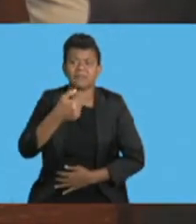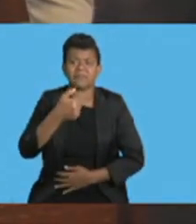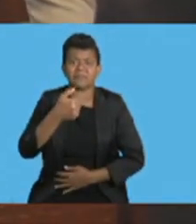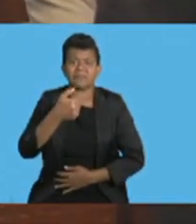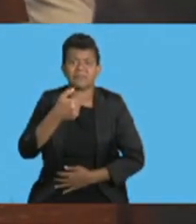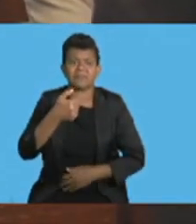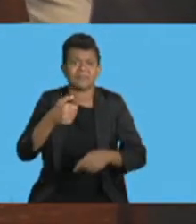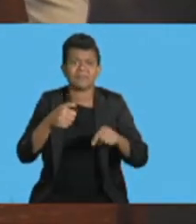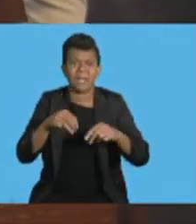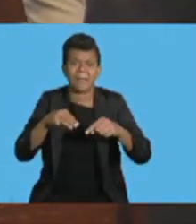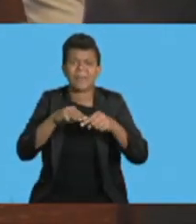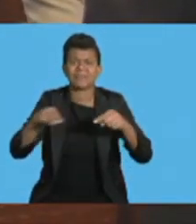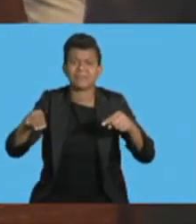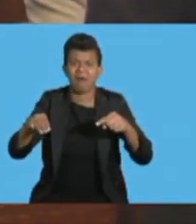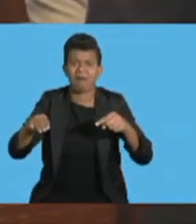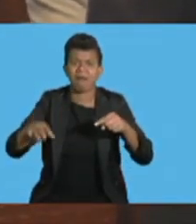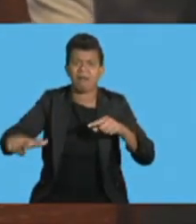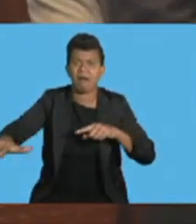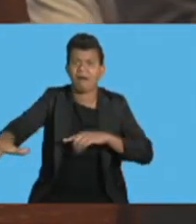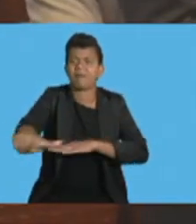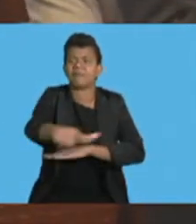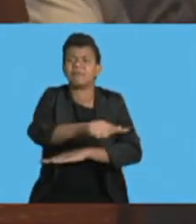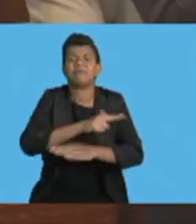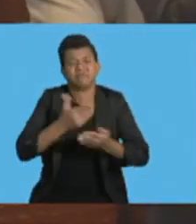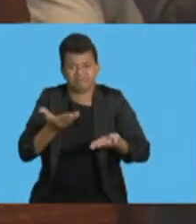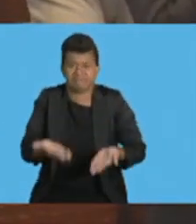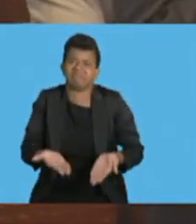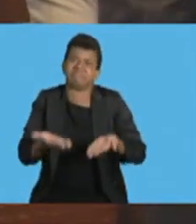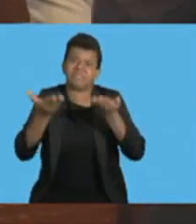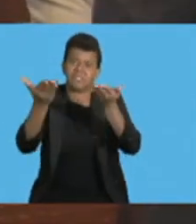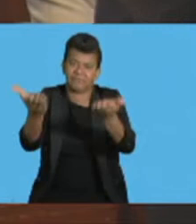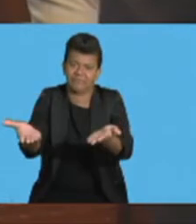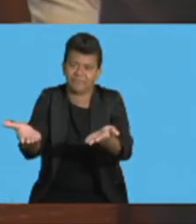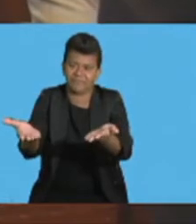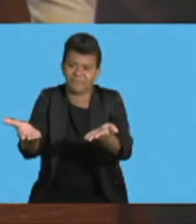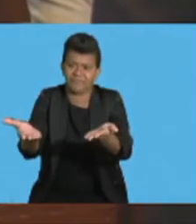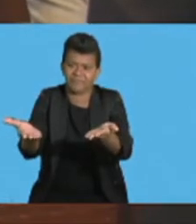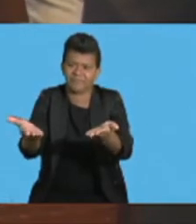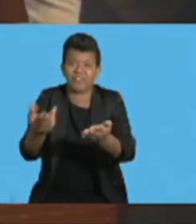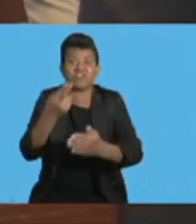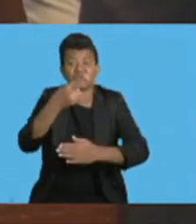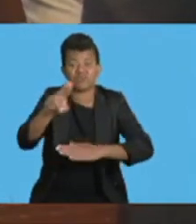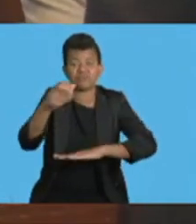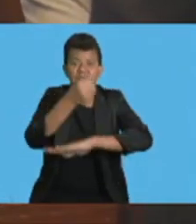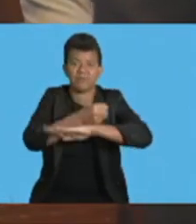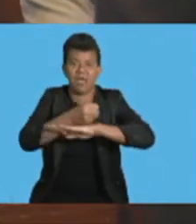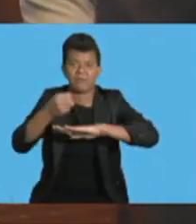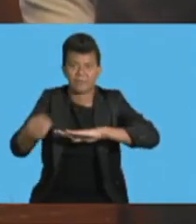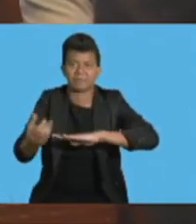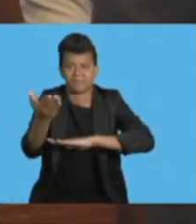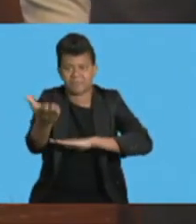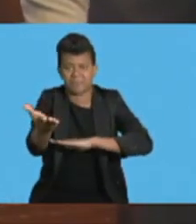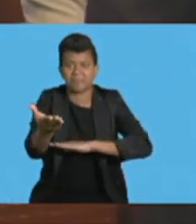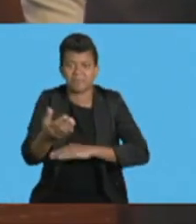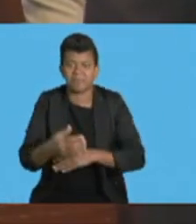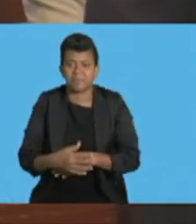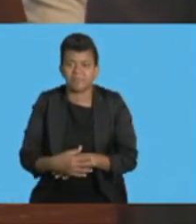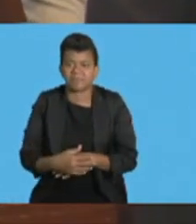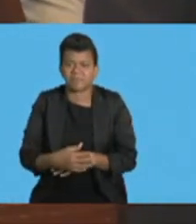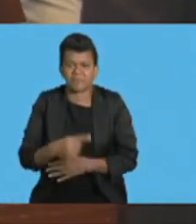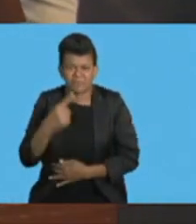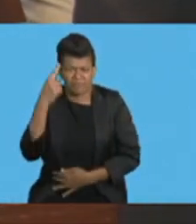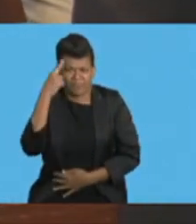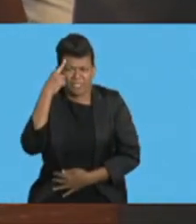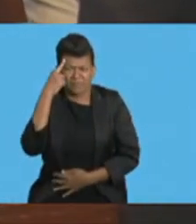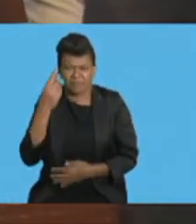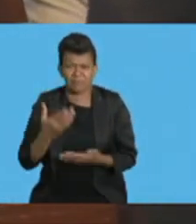land near the Suva Museum. And this is a portion of the total area of 53,494 square meters